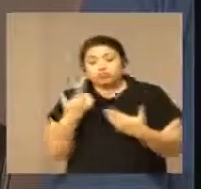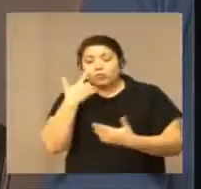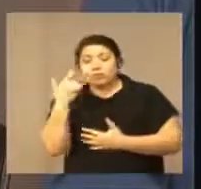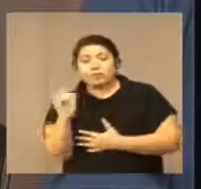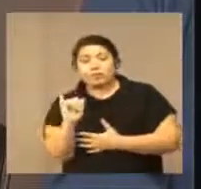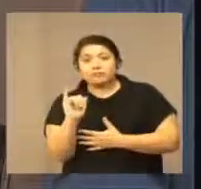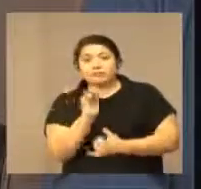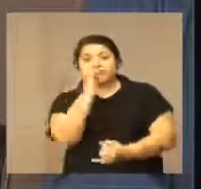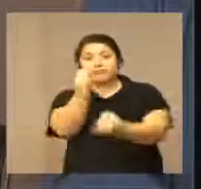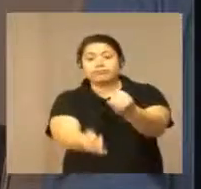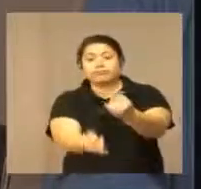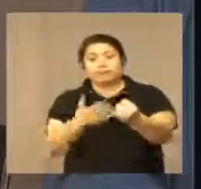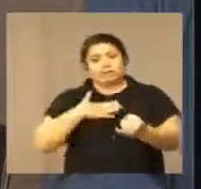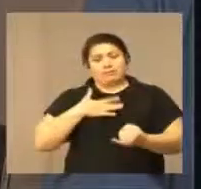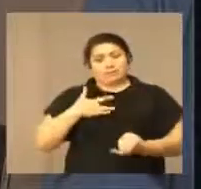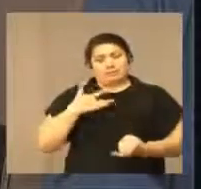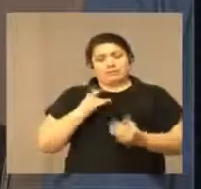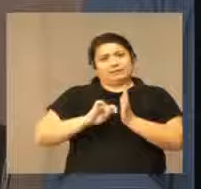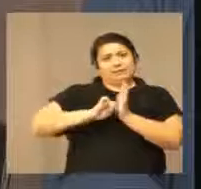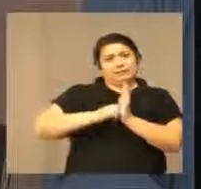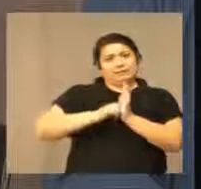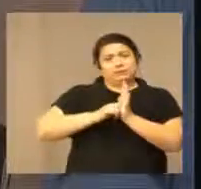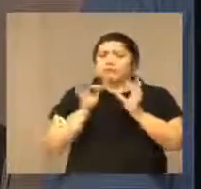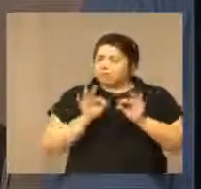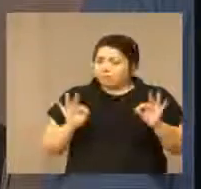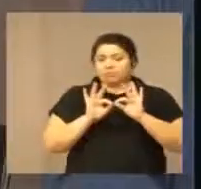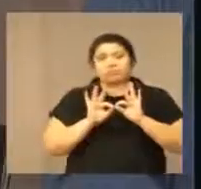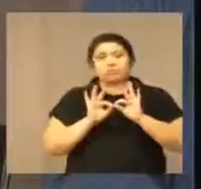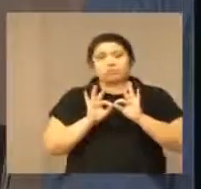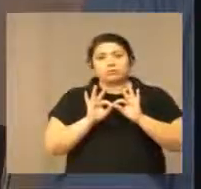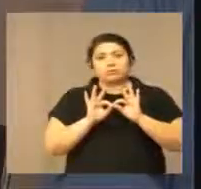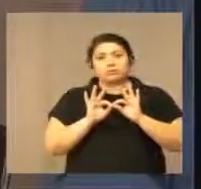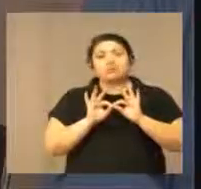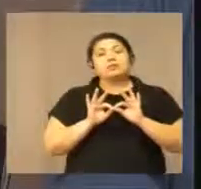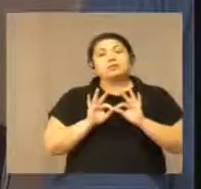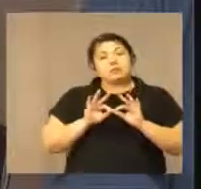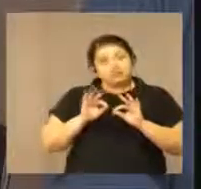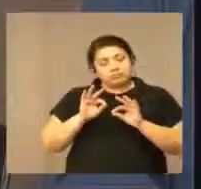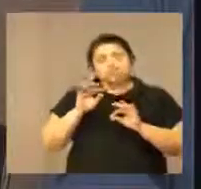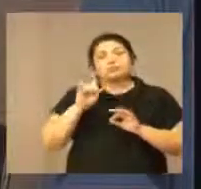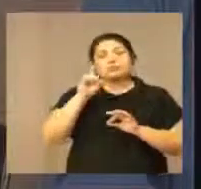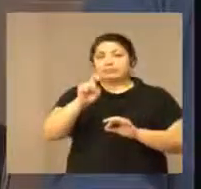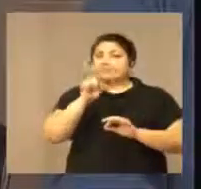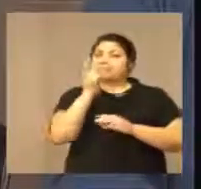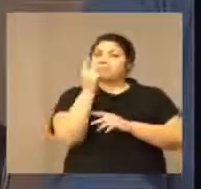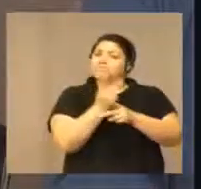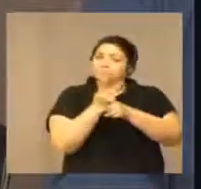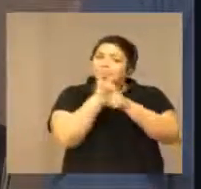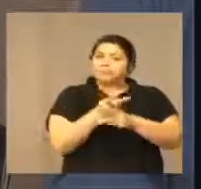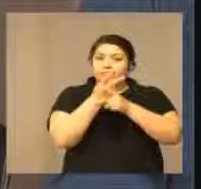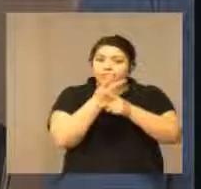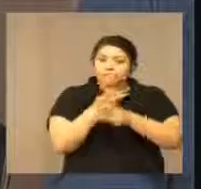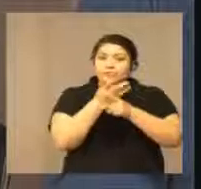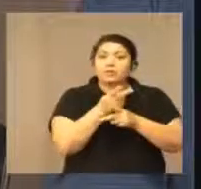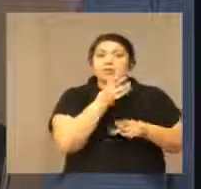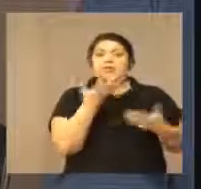that I feel is critically important and is needed is to be mindful of the importance